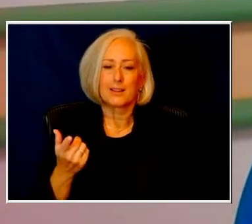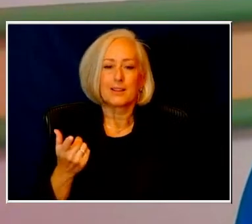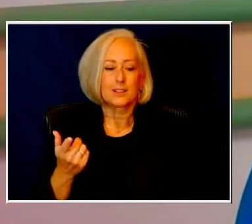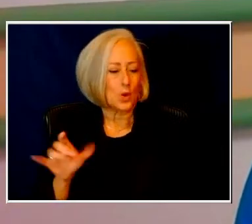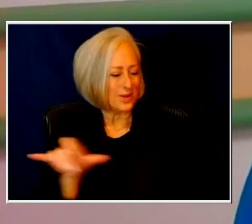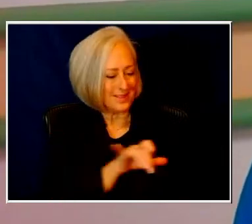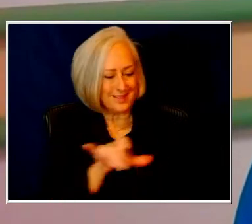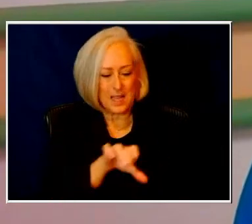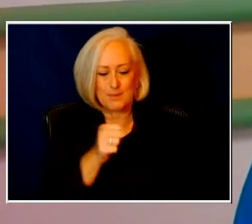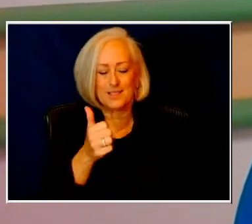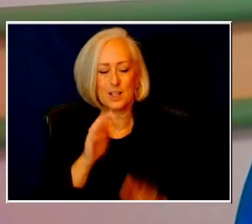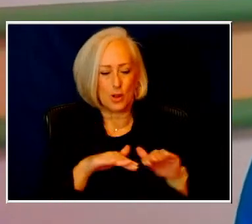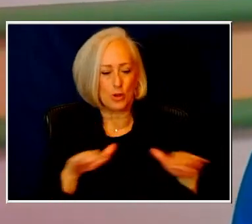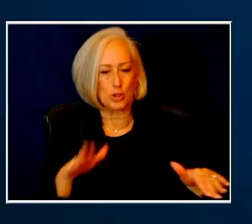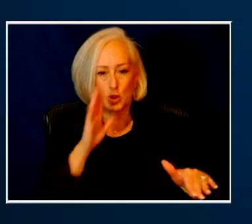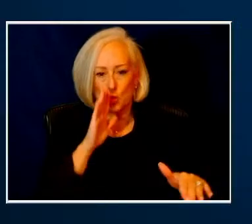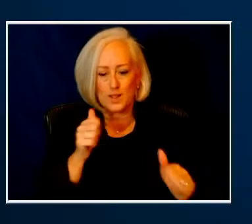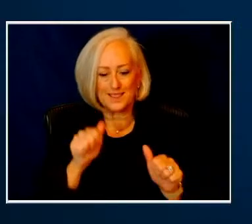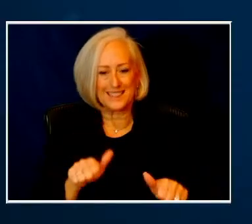this followed for many more years. So